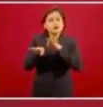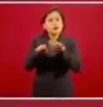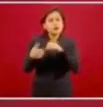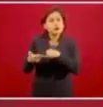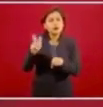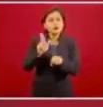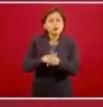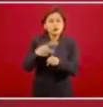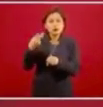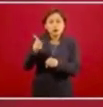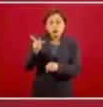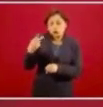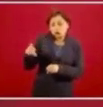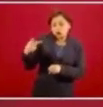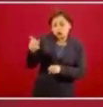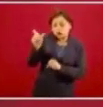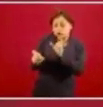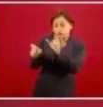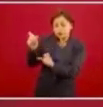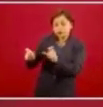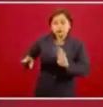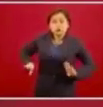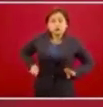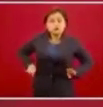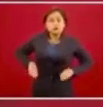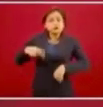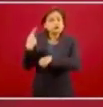measures are